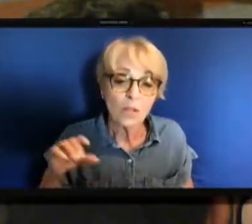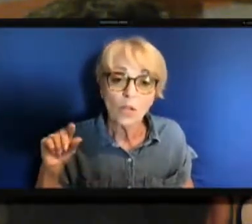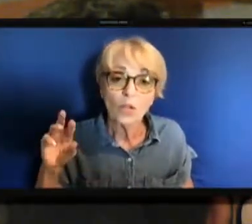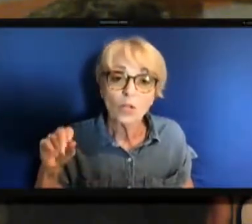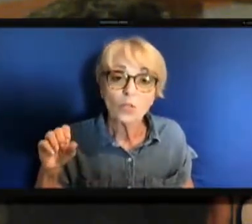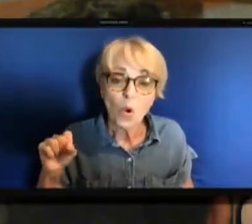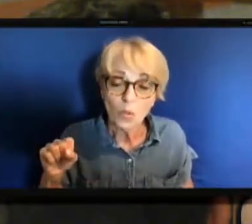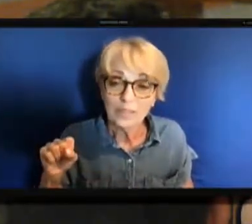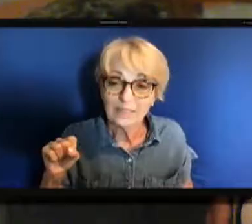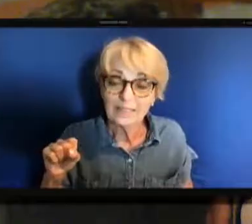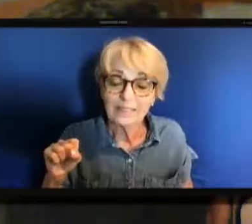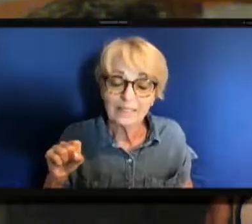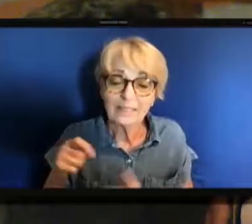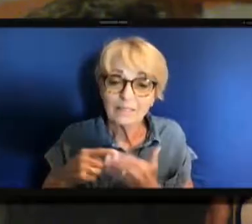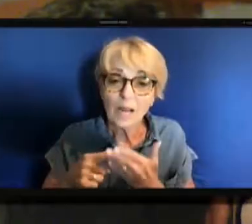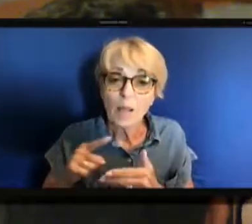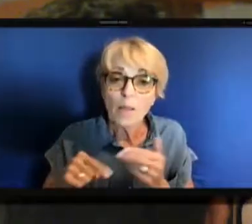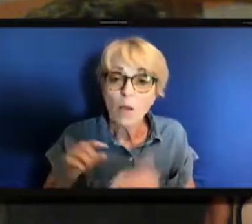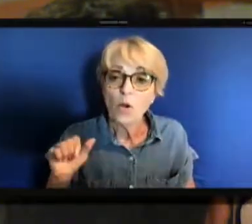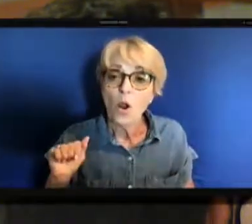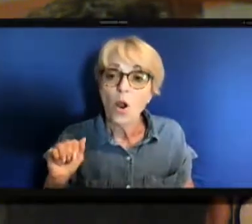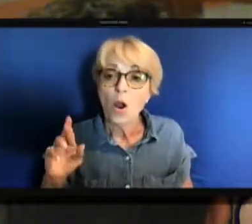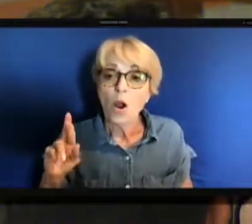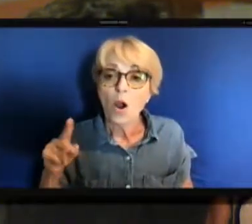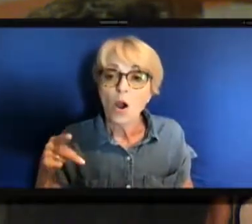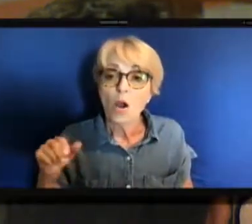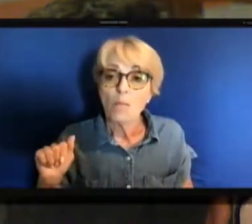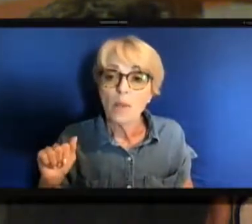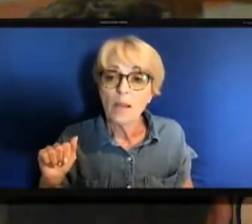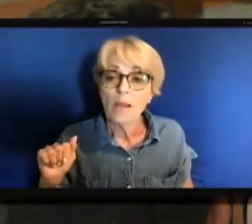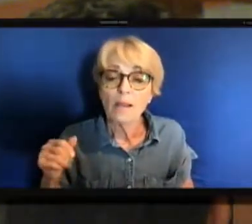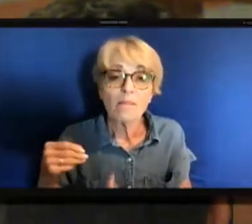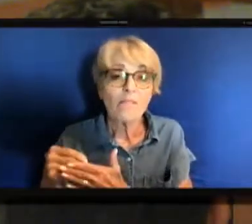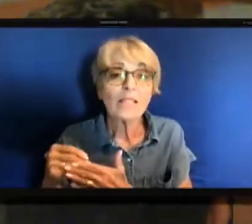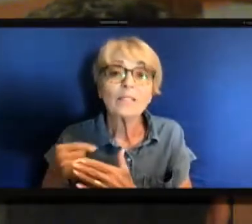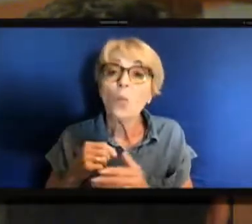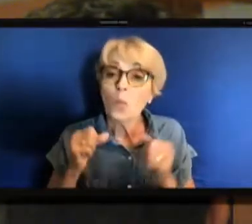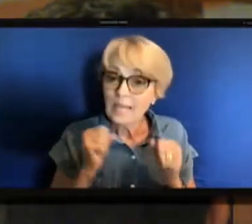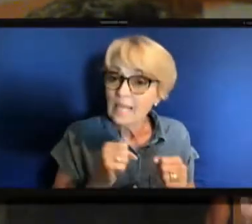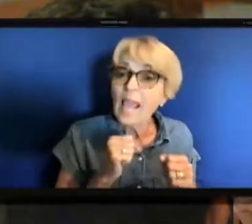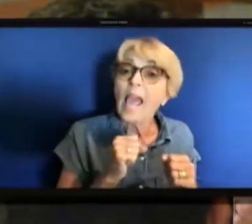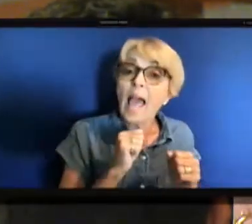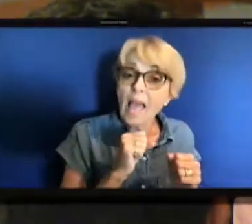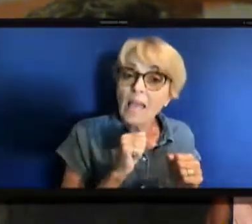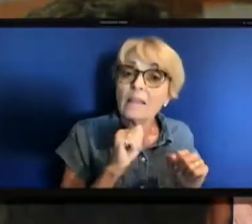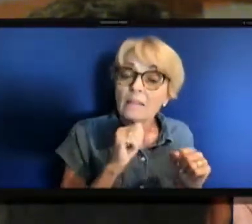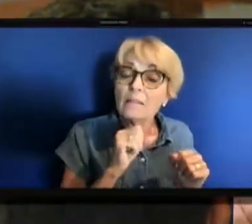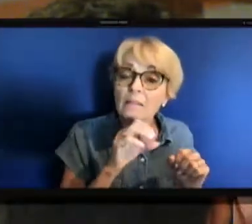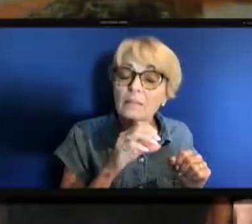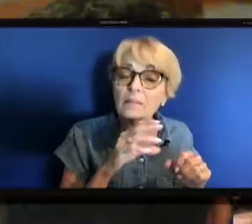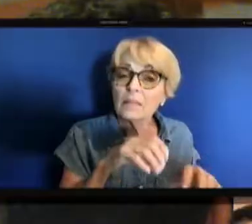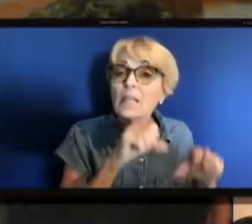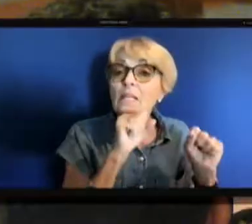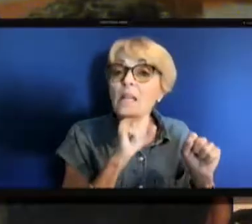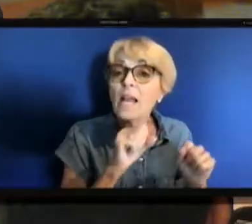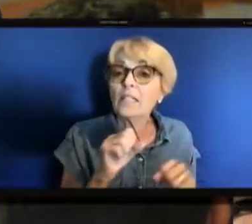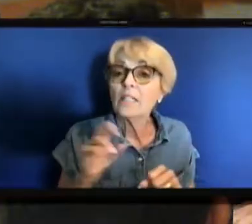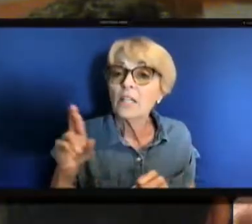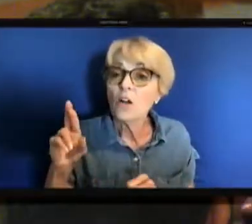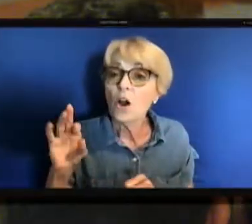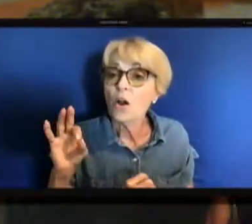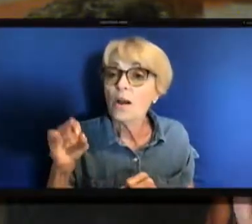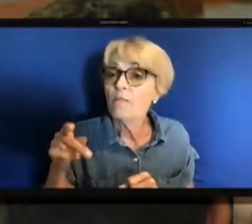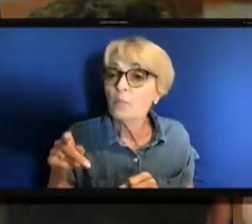funds. We can still conduct an RFP even if we're not required to do so as a best practice to solicit